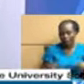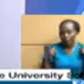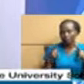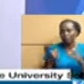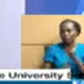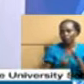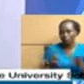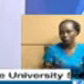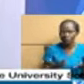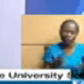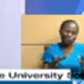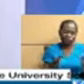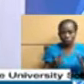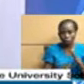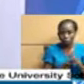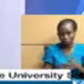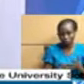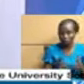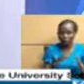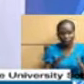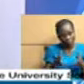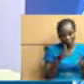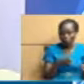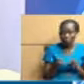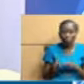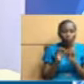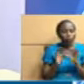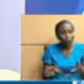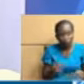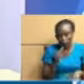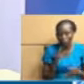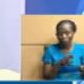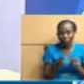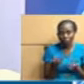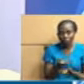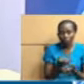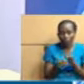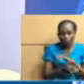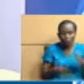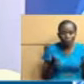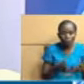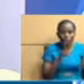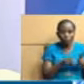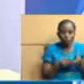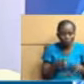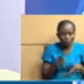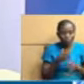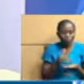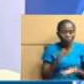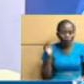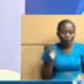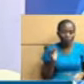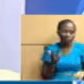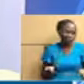is abnormal. We have to acknowledge that. It is not the normal environment where individuals, especially those who are privileged to